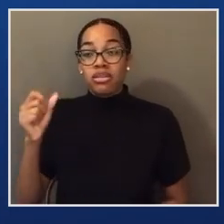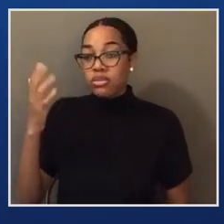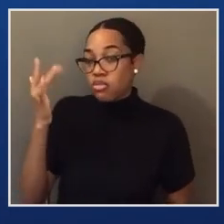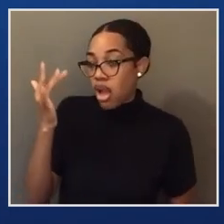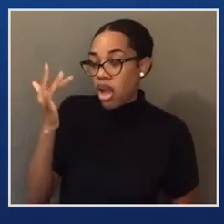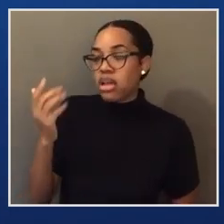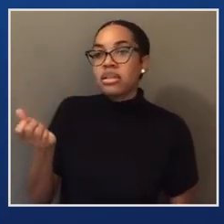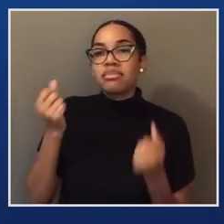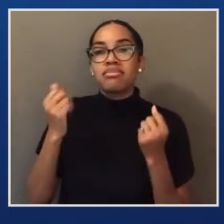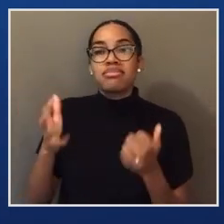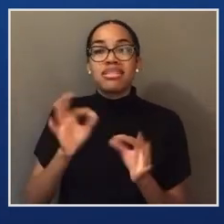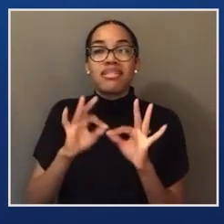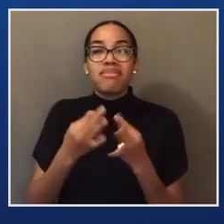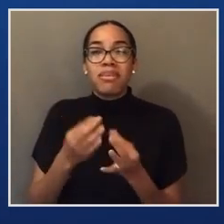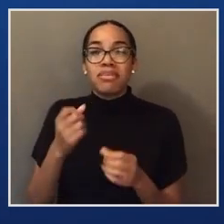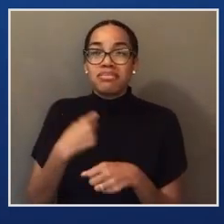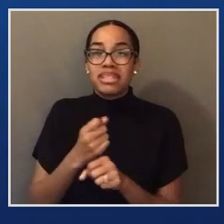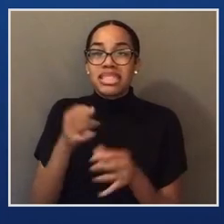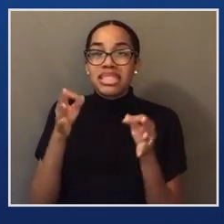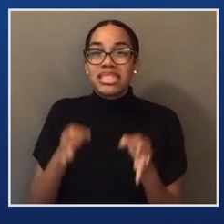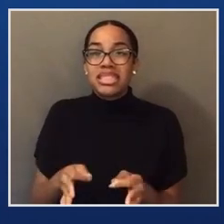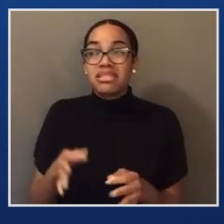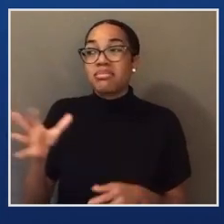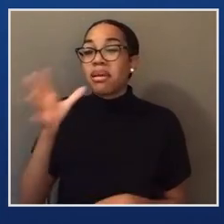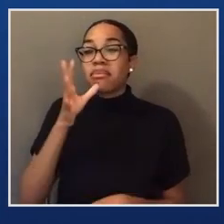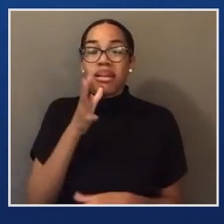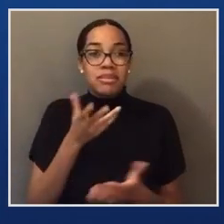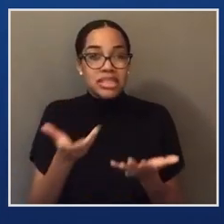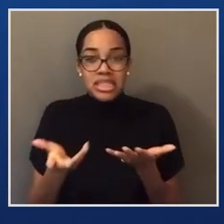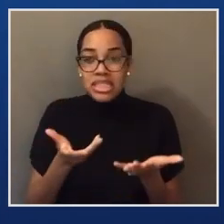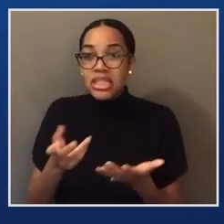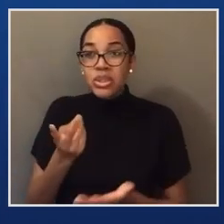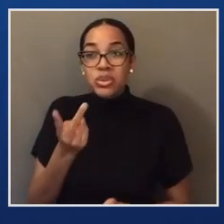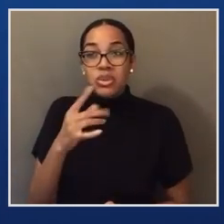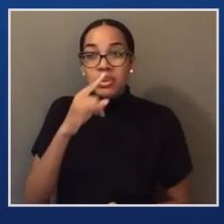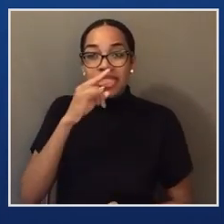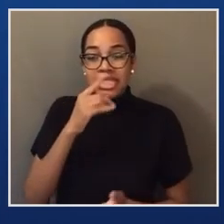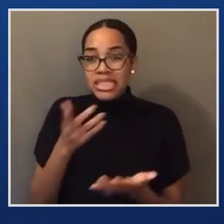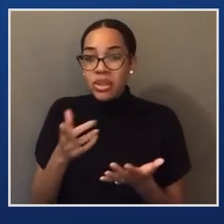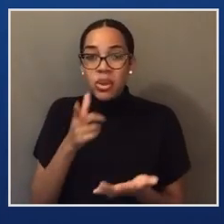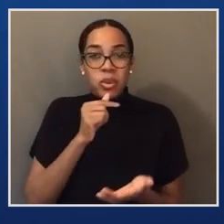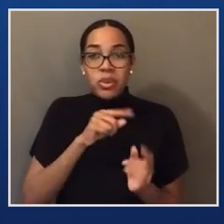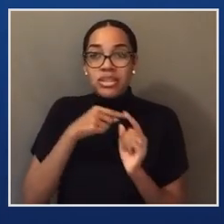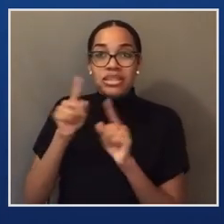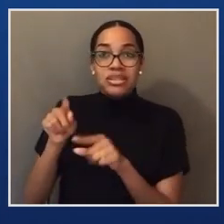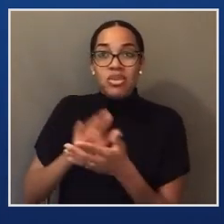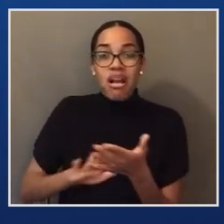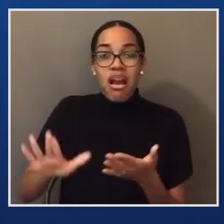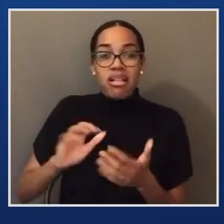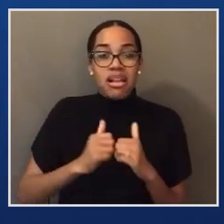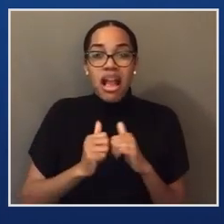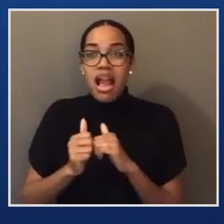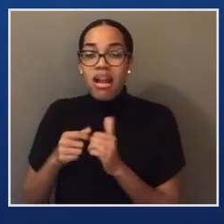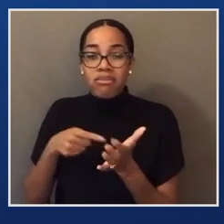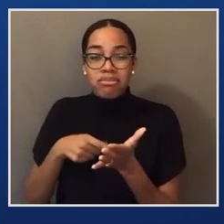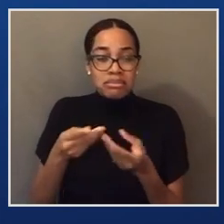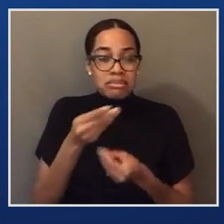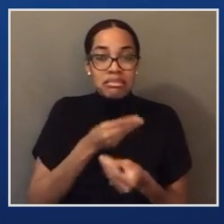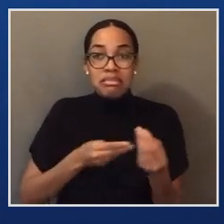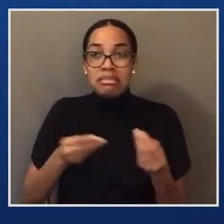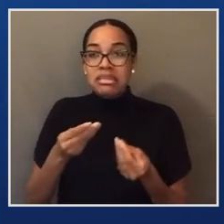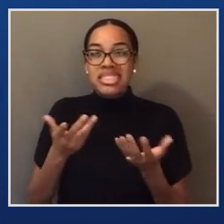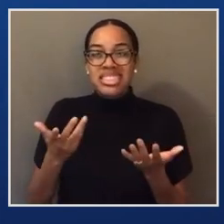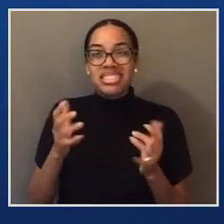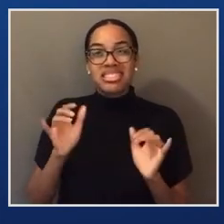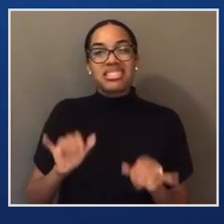make the same difficult decision as my mom. And so I am here to talk to you all about organizing your community and using